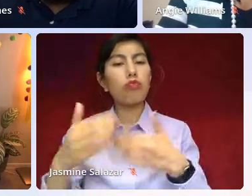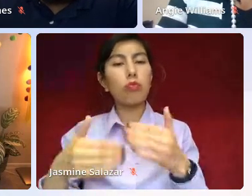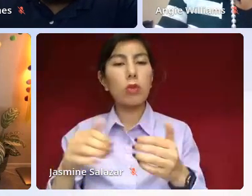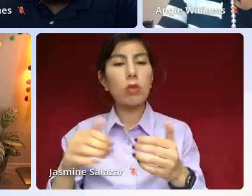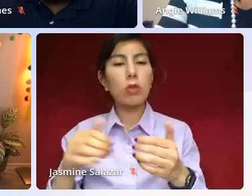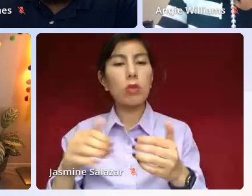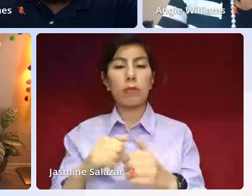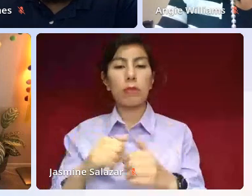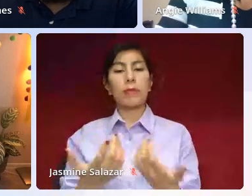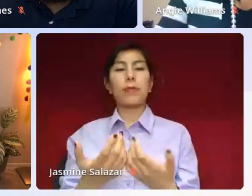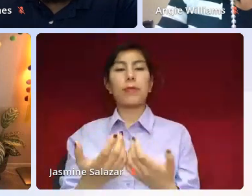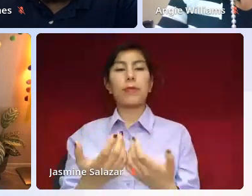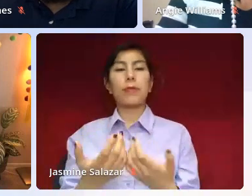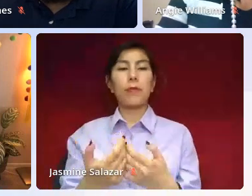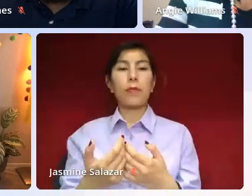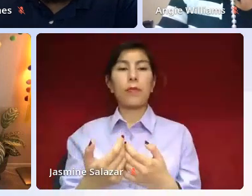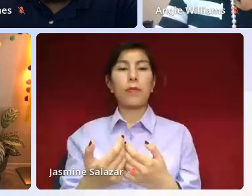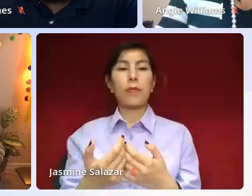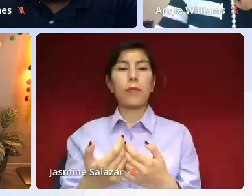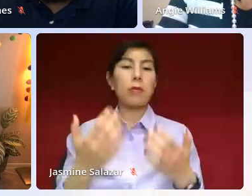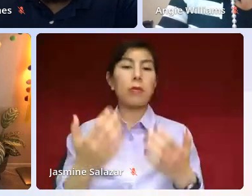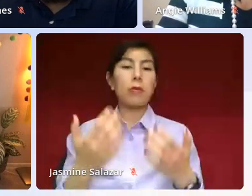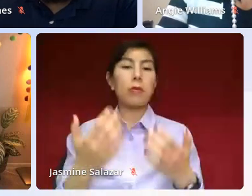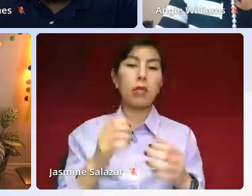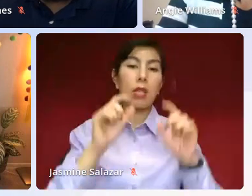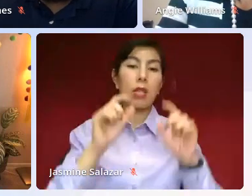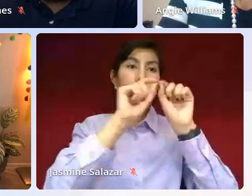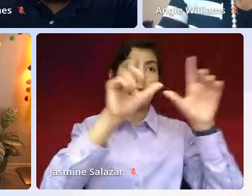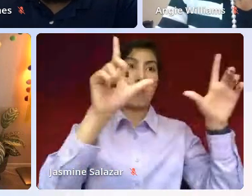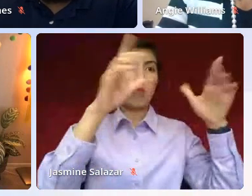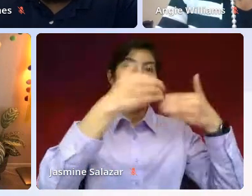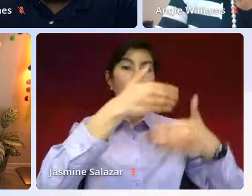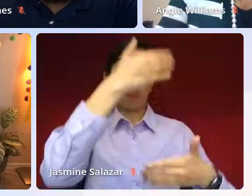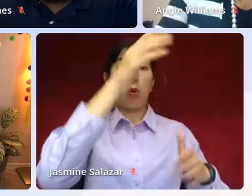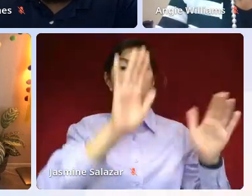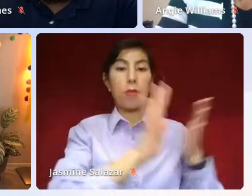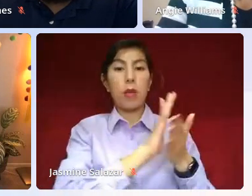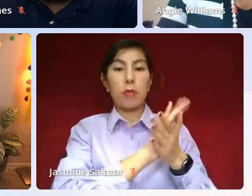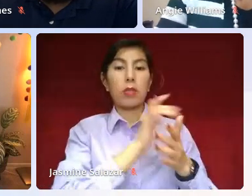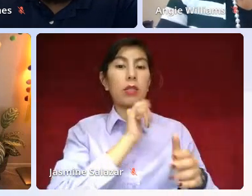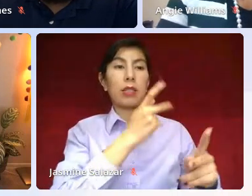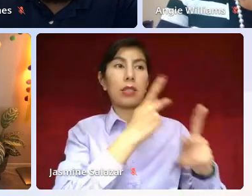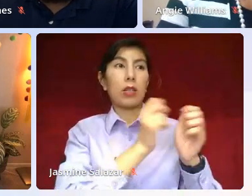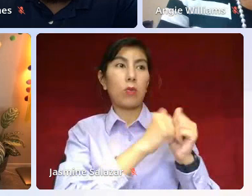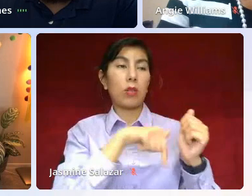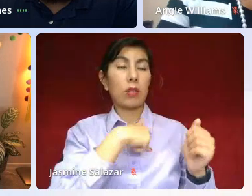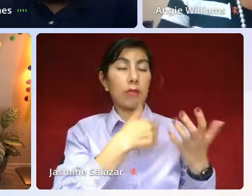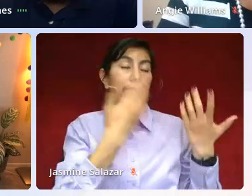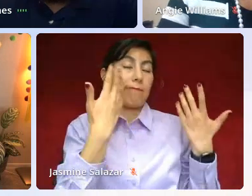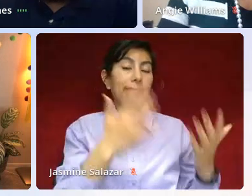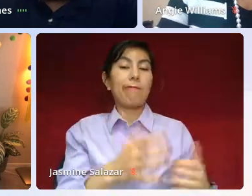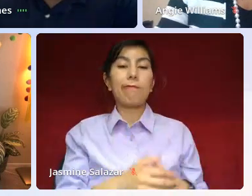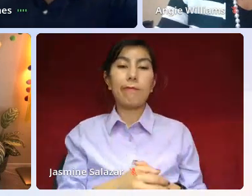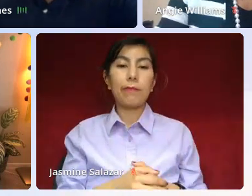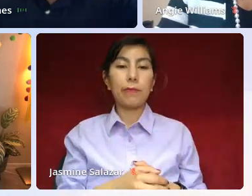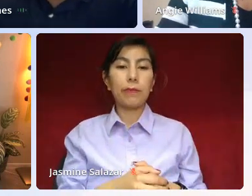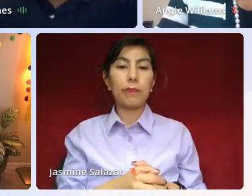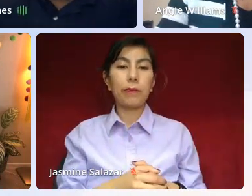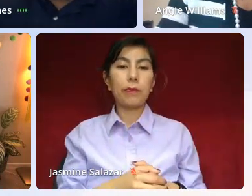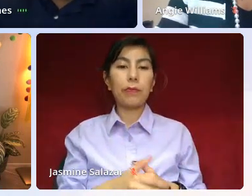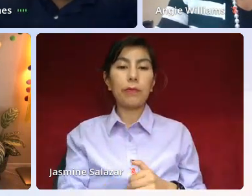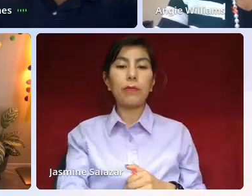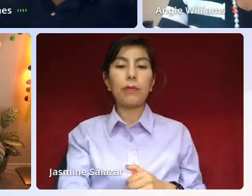strip that. Maybe that wallpaper is not gonna stay with us. So I love this idea. Brandon, how are you seeing